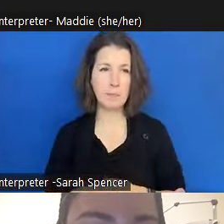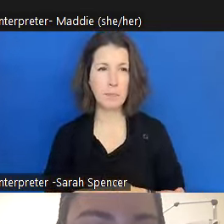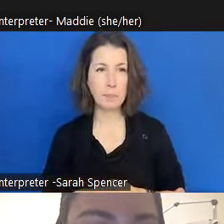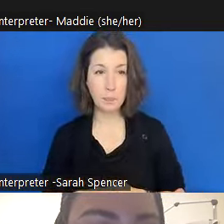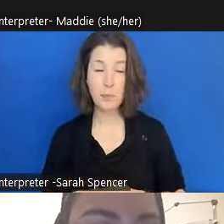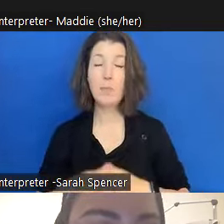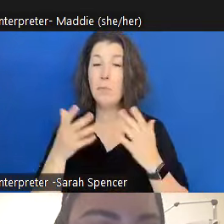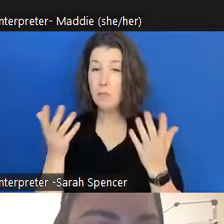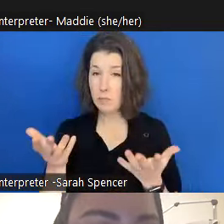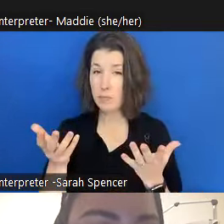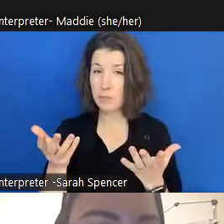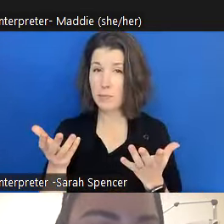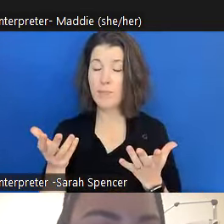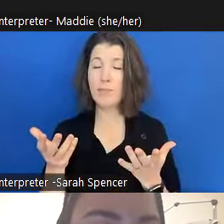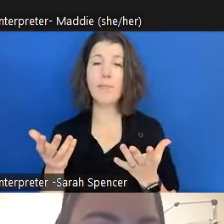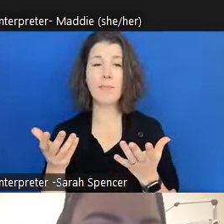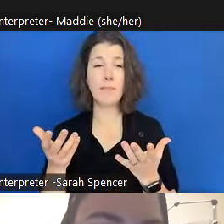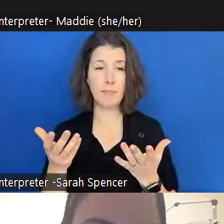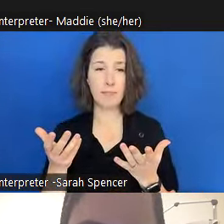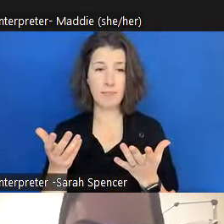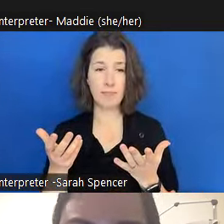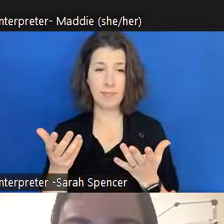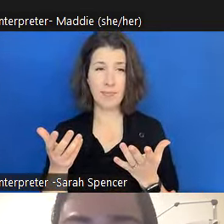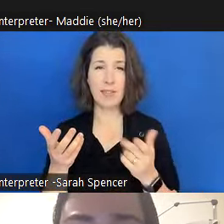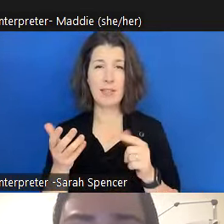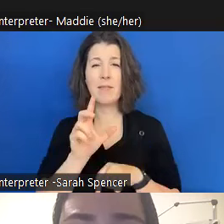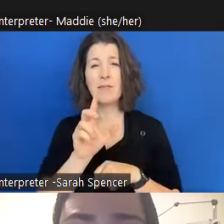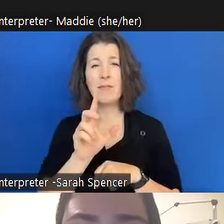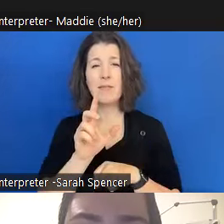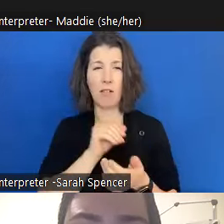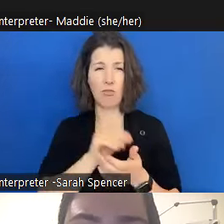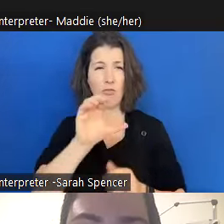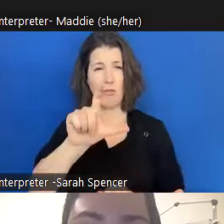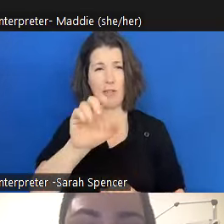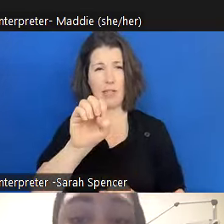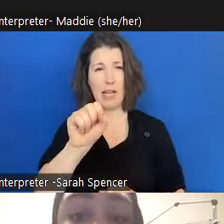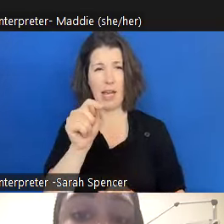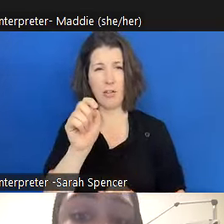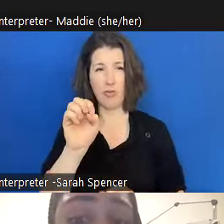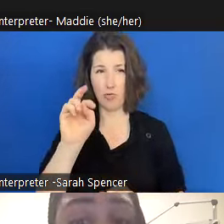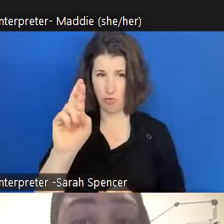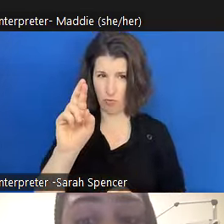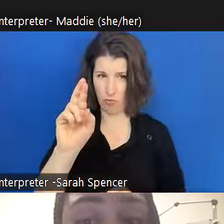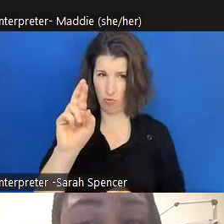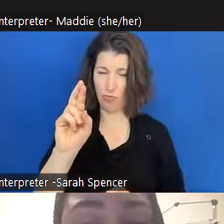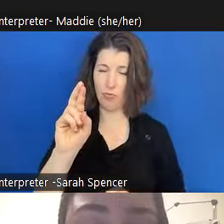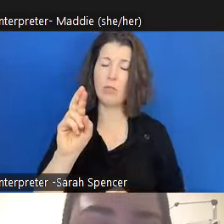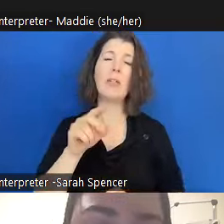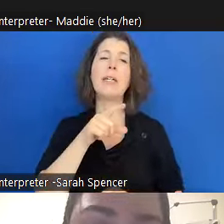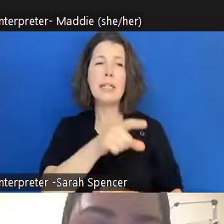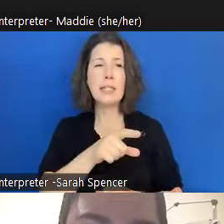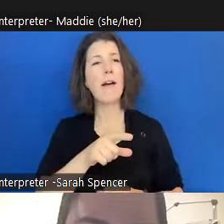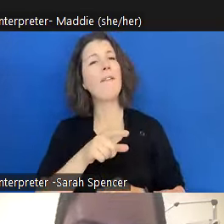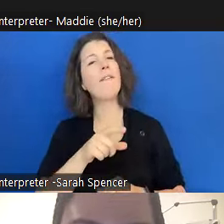And so here is Dr. Lester. He gives psychosocial